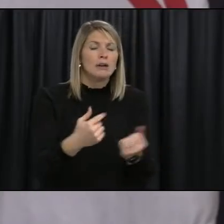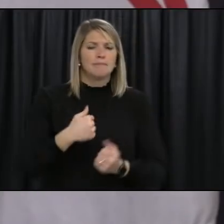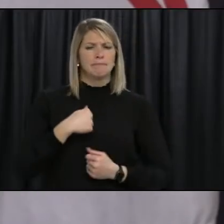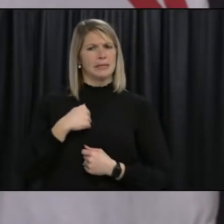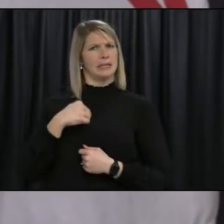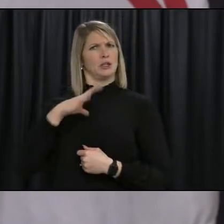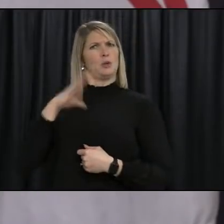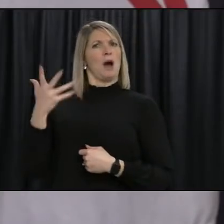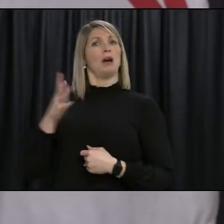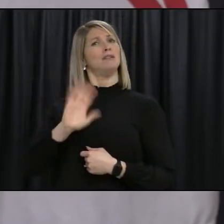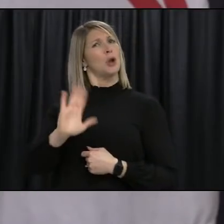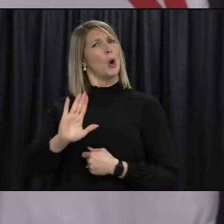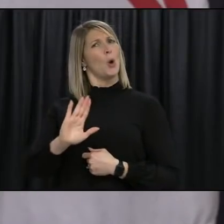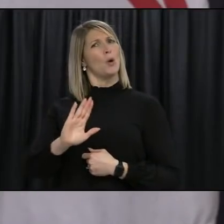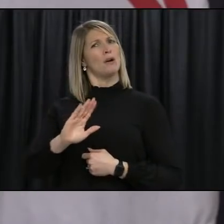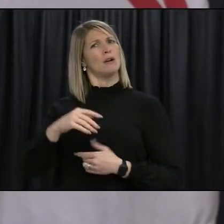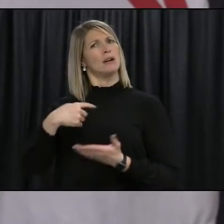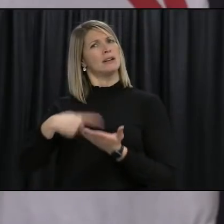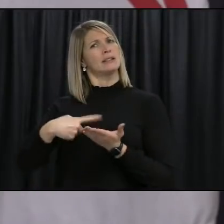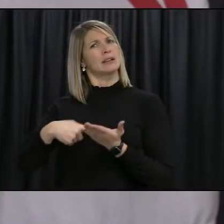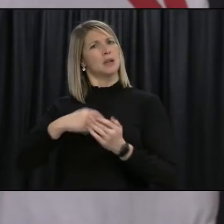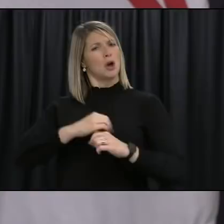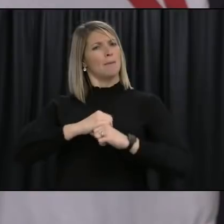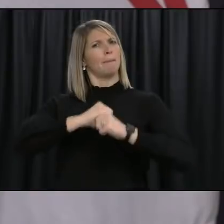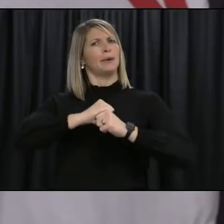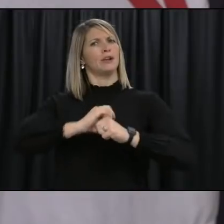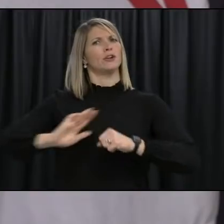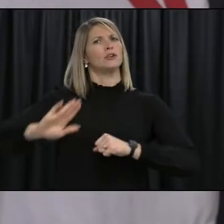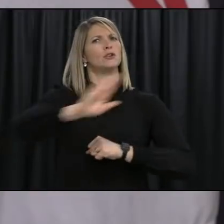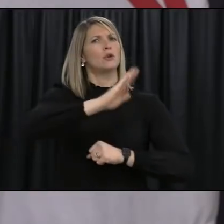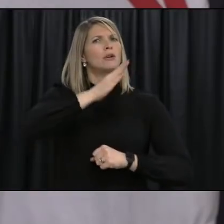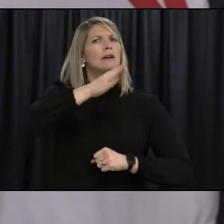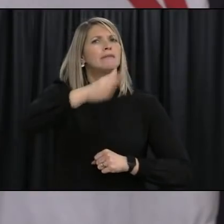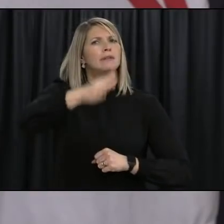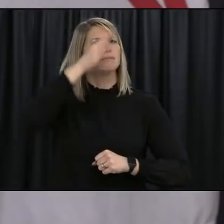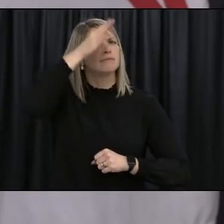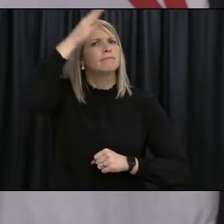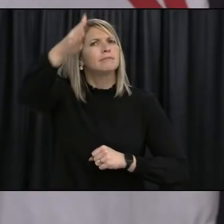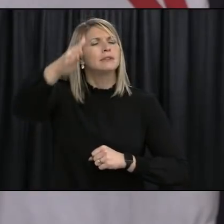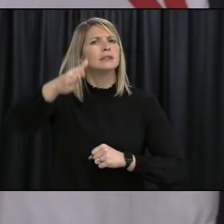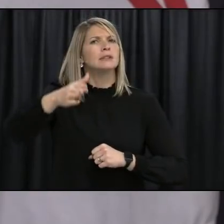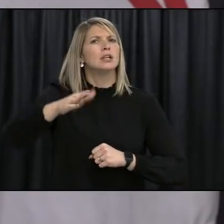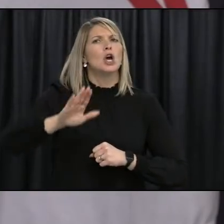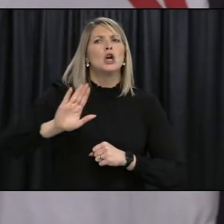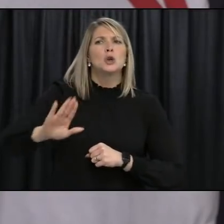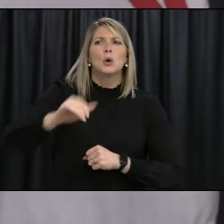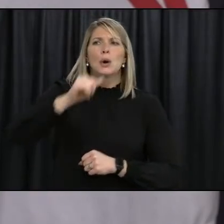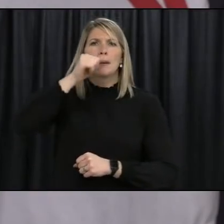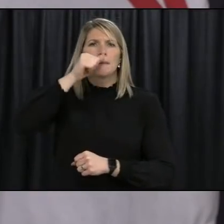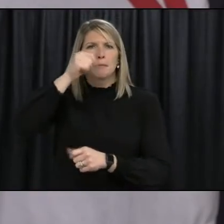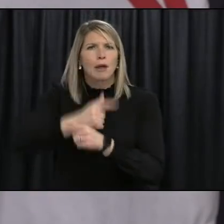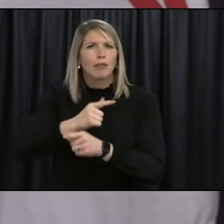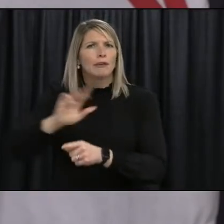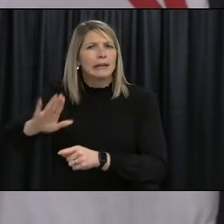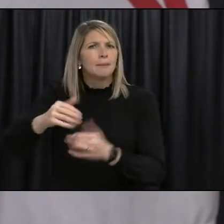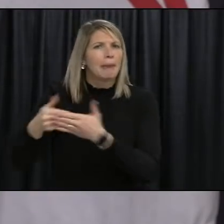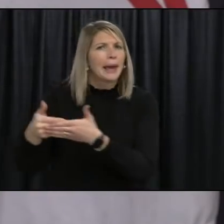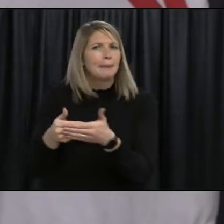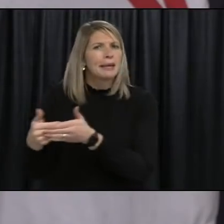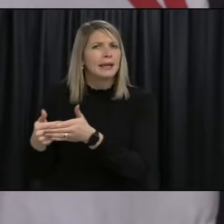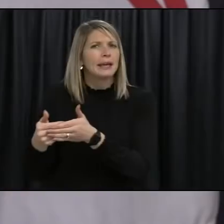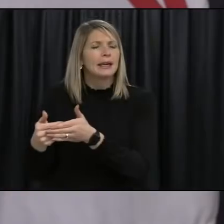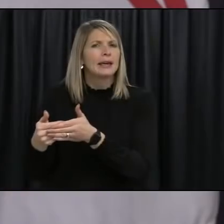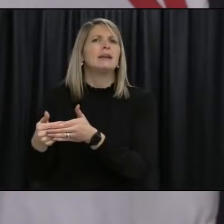protecting others. It's about your nan, your pop, your newborn baby, your brother's 6-month-old. And hey, it's